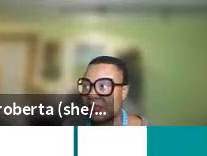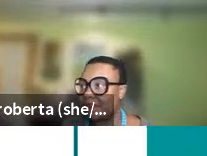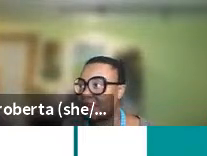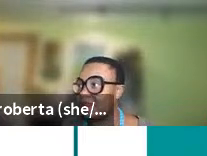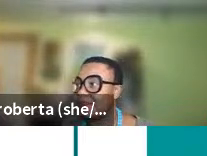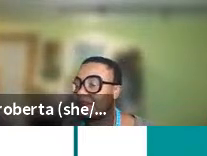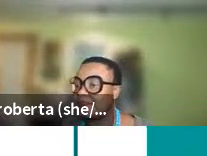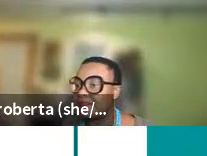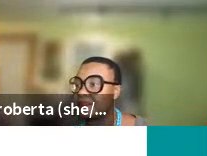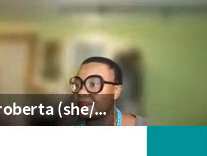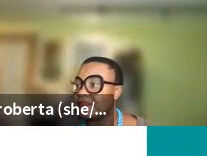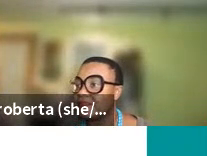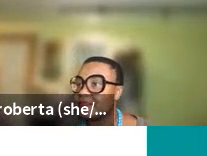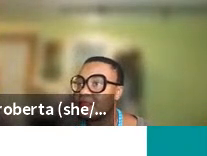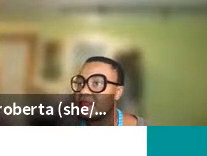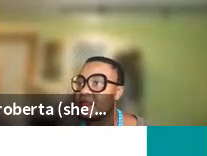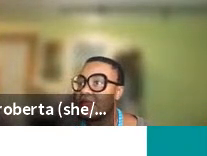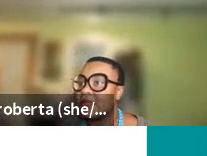ibr.news/captions.